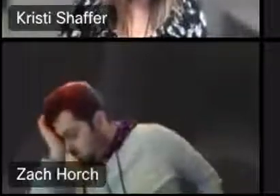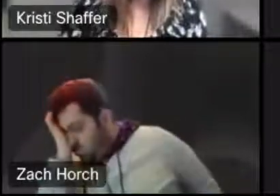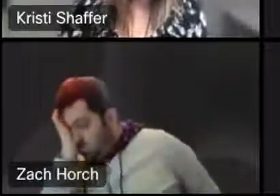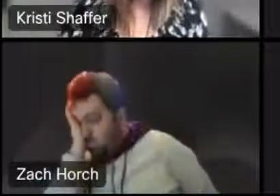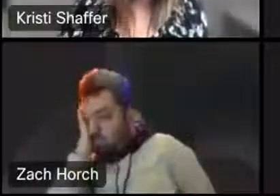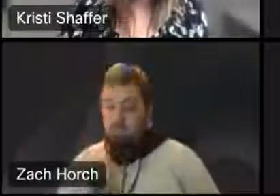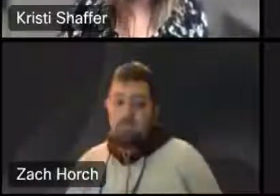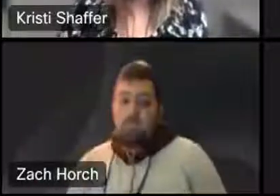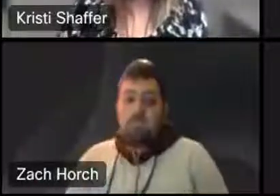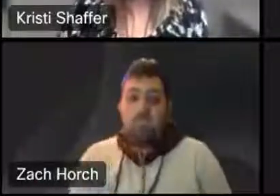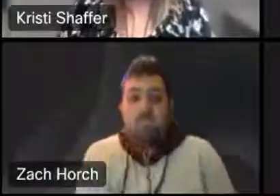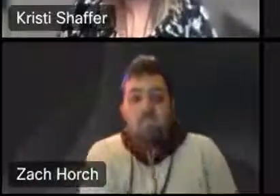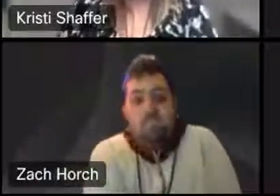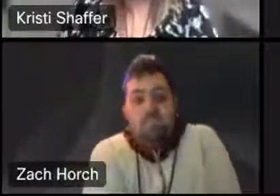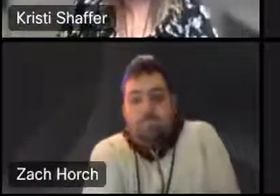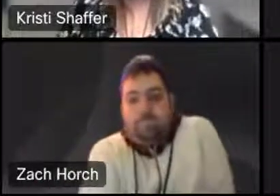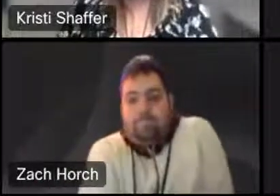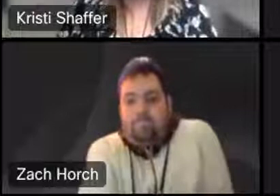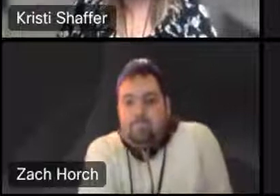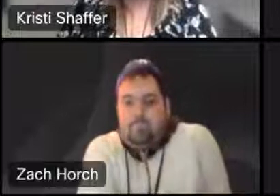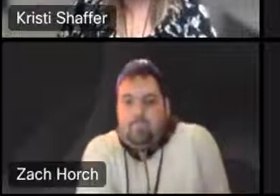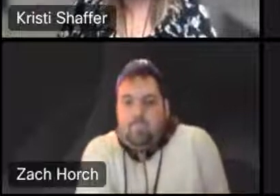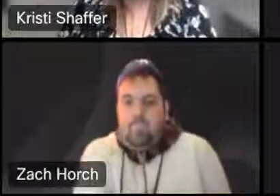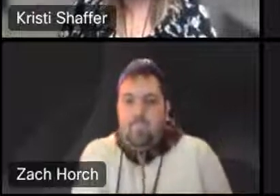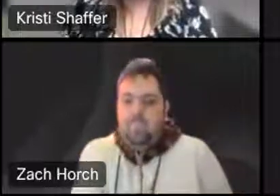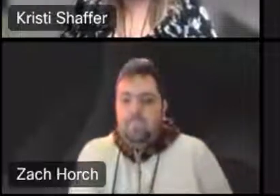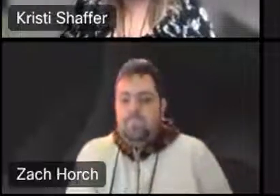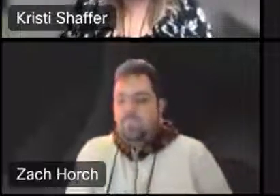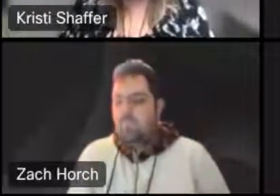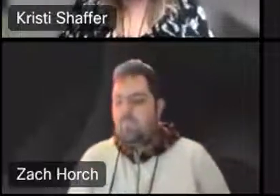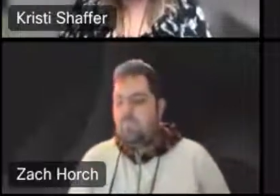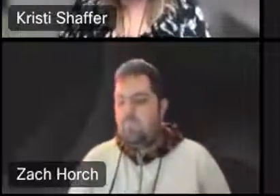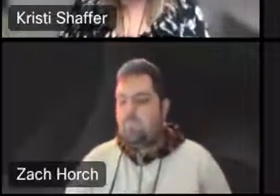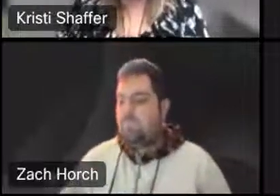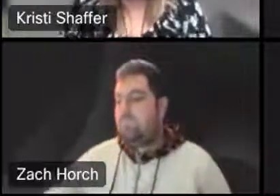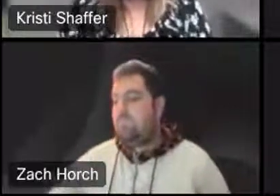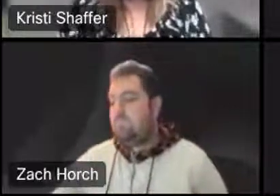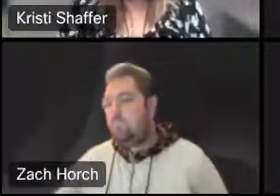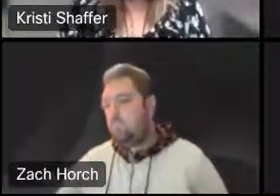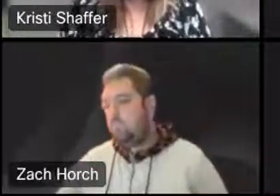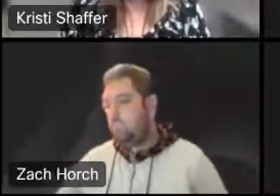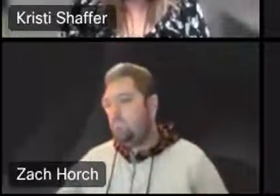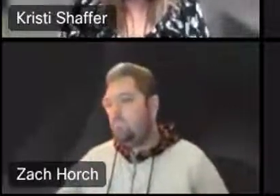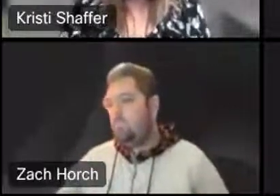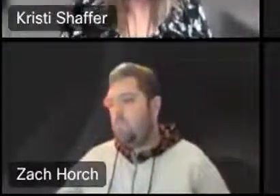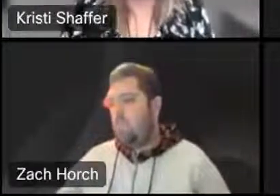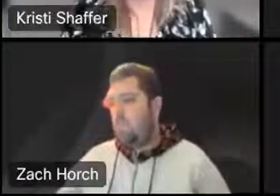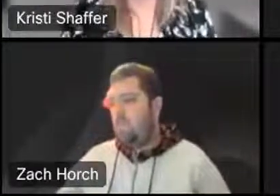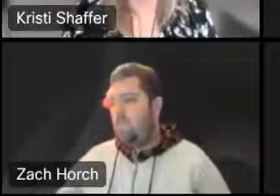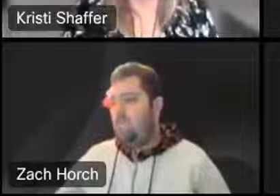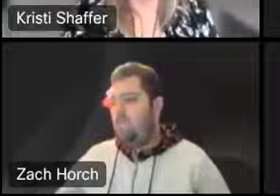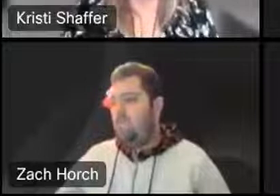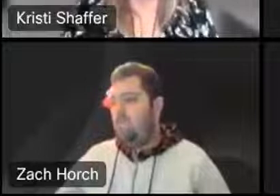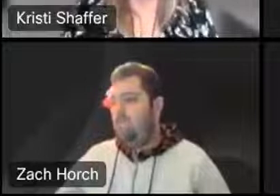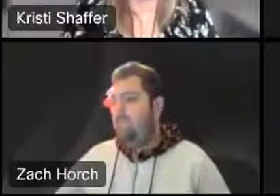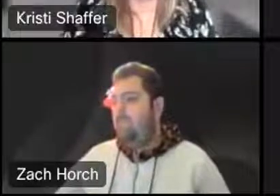called a transportation service request, directly to the transportation coordinators, and they are